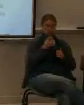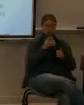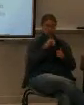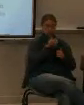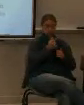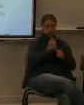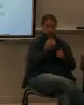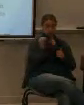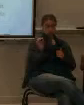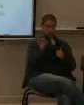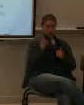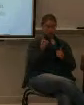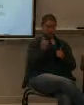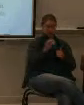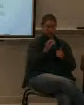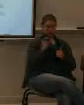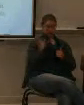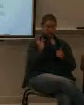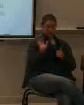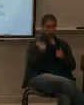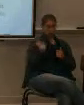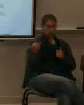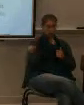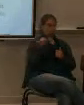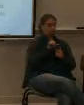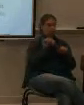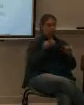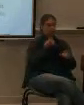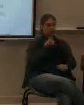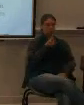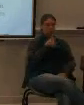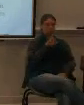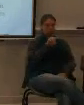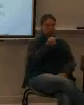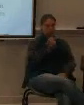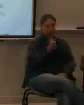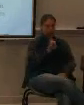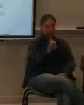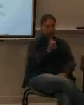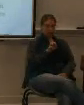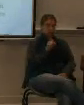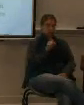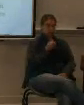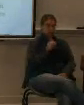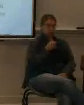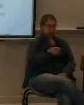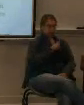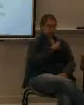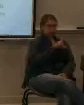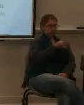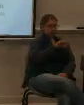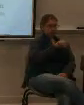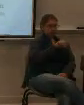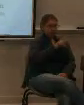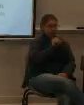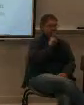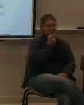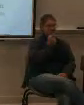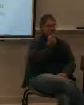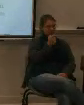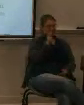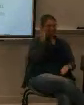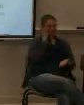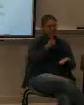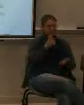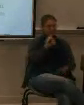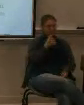oxidizing organic carbon, so can sulfate. It turns out that sulfate is a little less